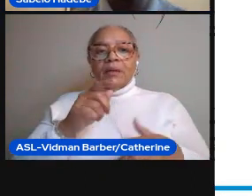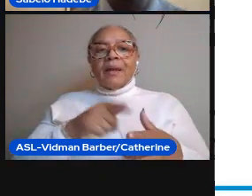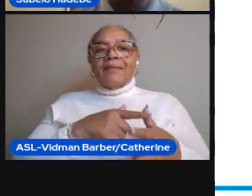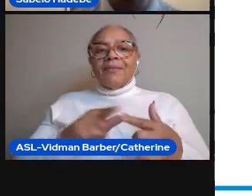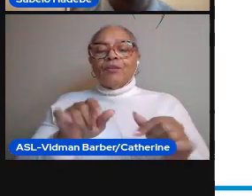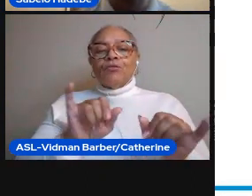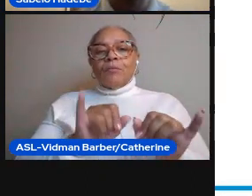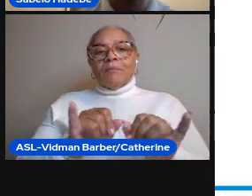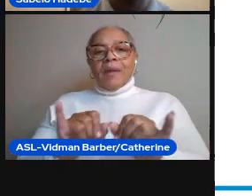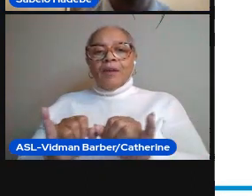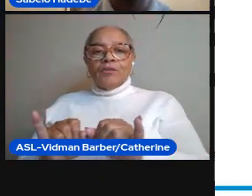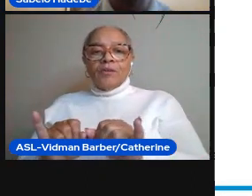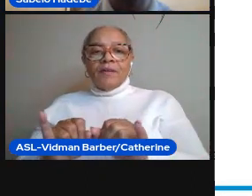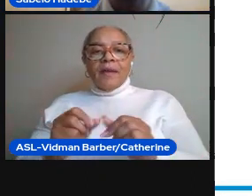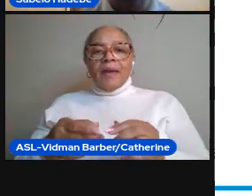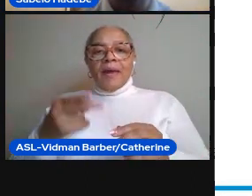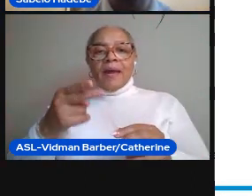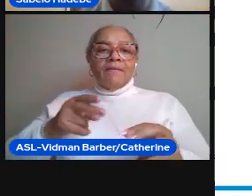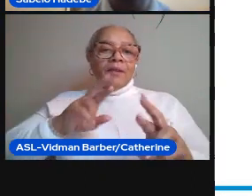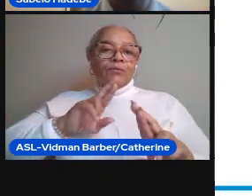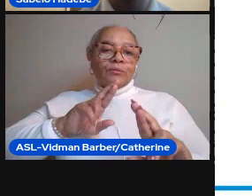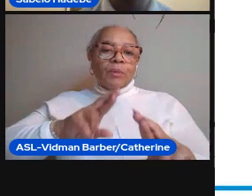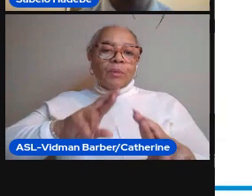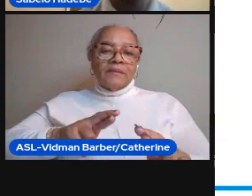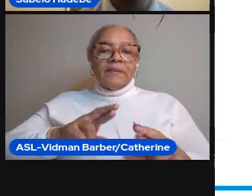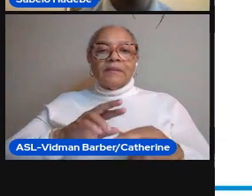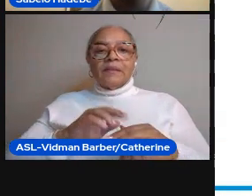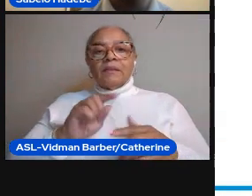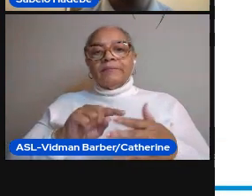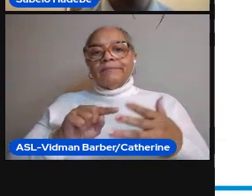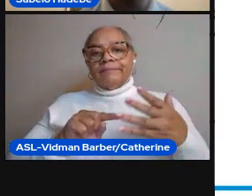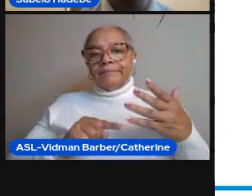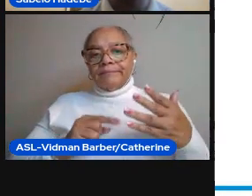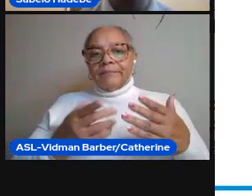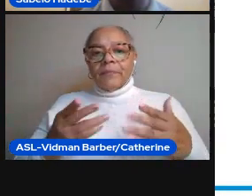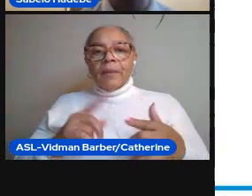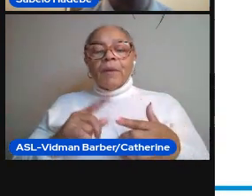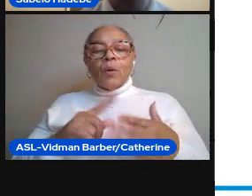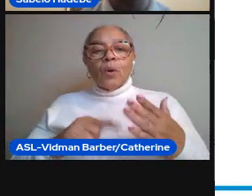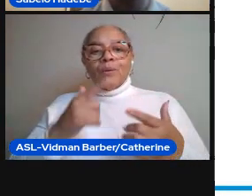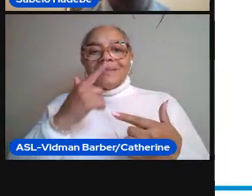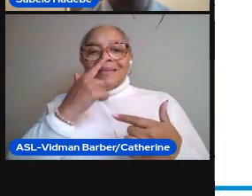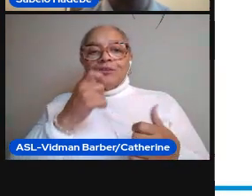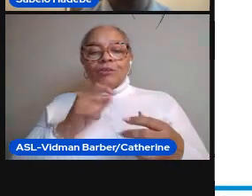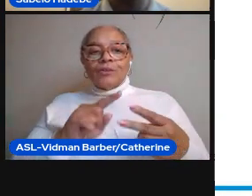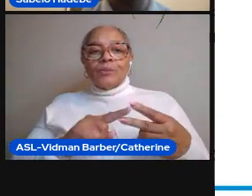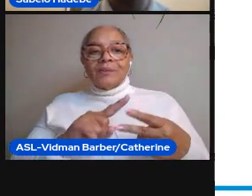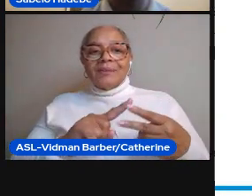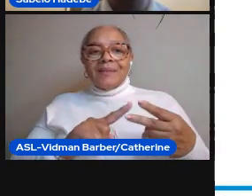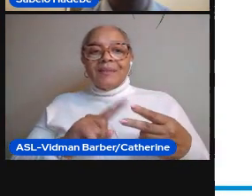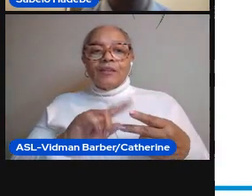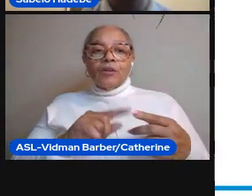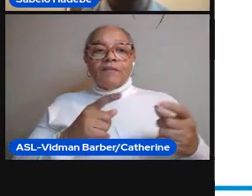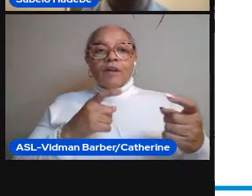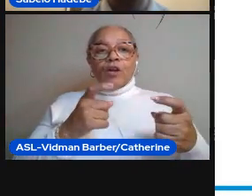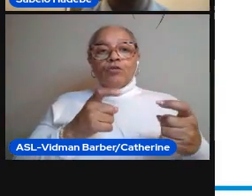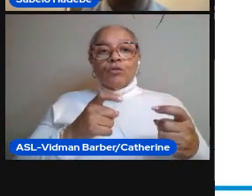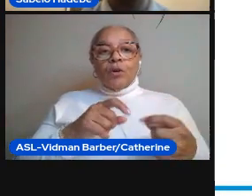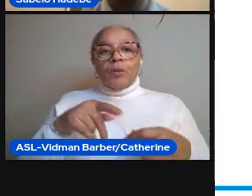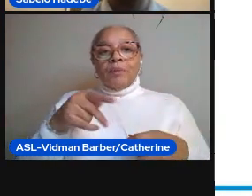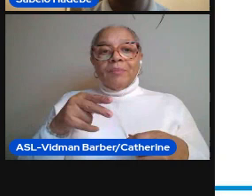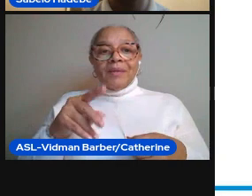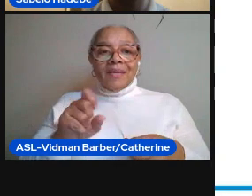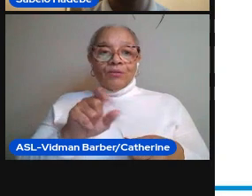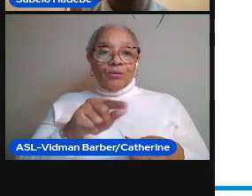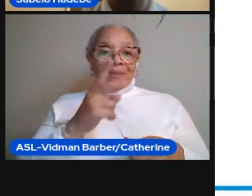area hyperresponsiveness, and you look at other things. But what was interesting here, so this is a control mouse PBS. You can see here that